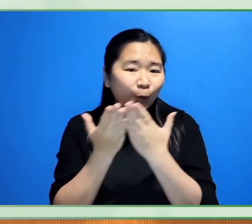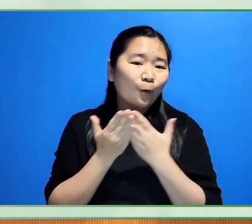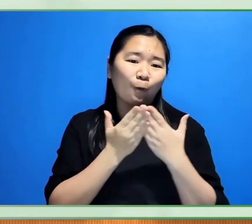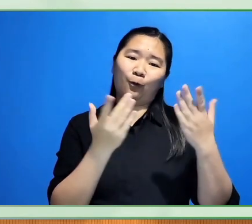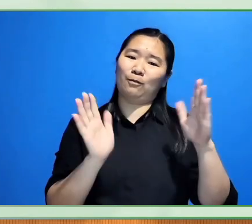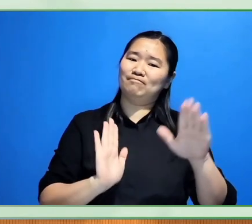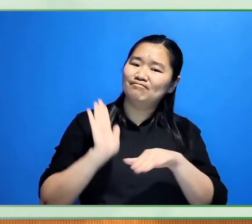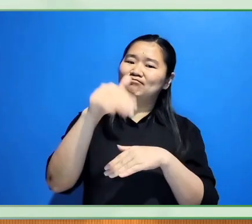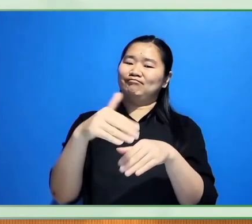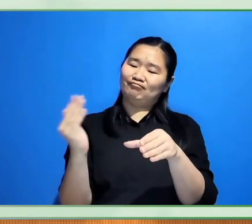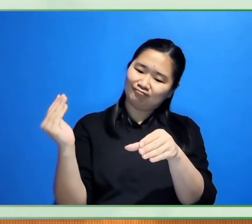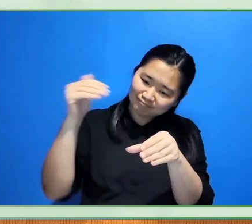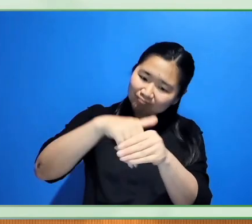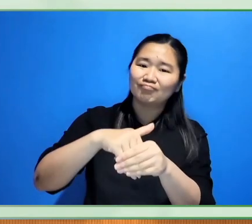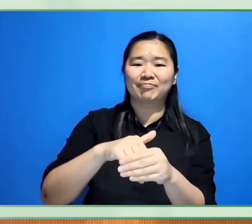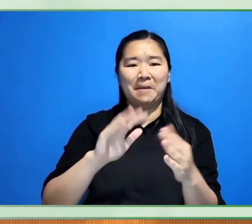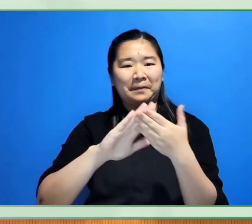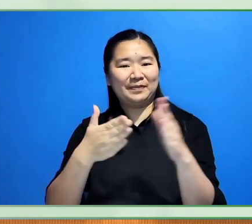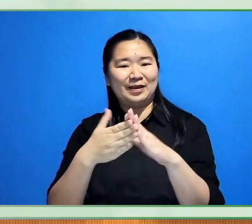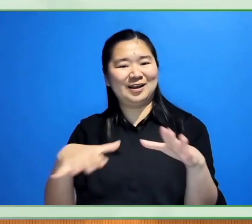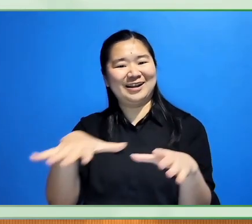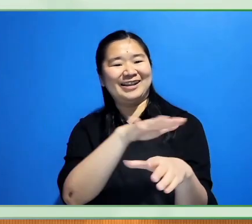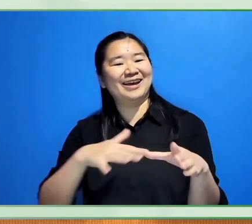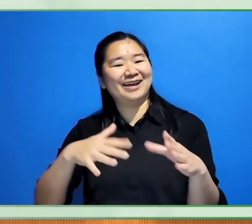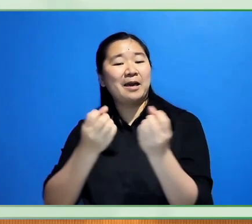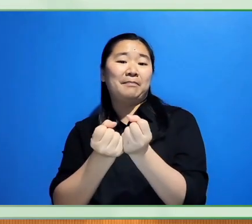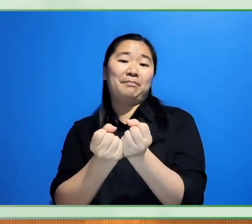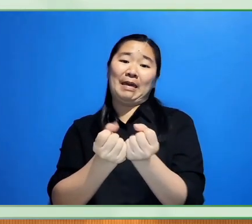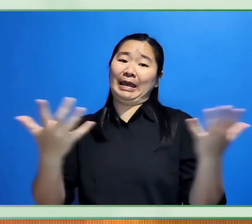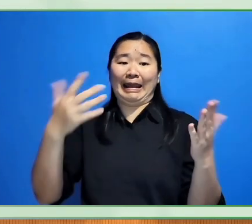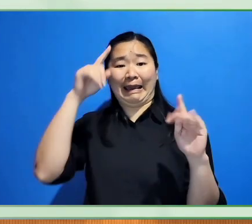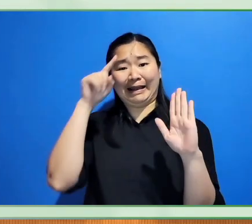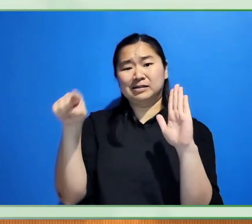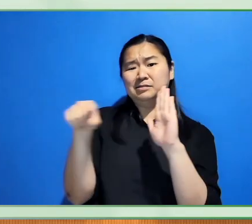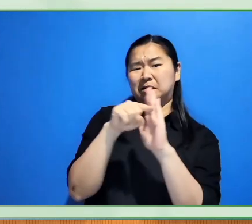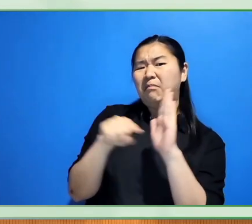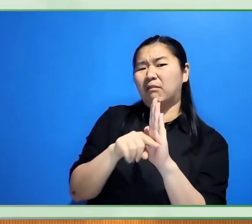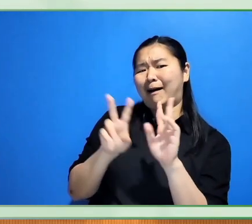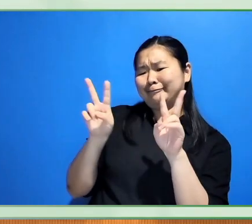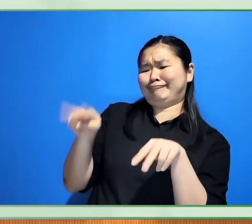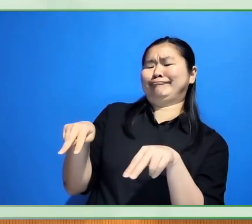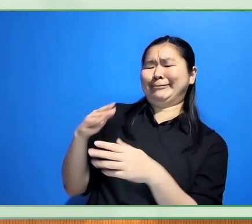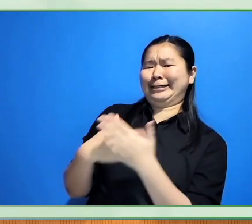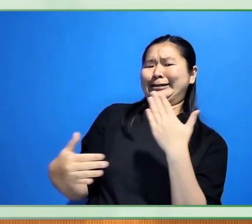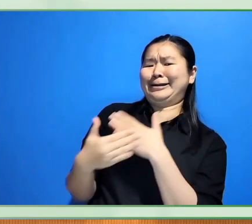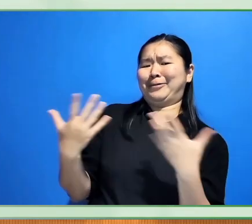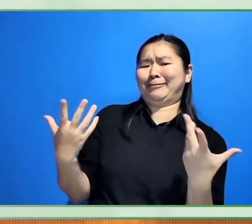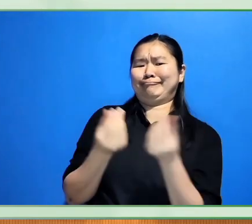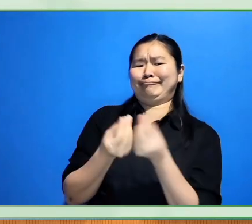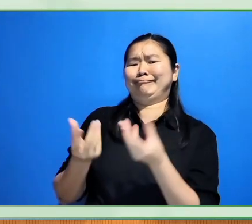boy standing on a soccer pitch, being able to pursue a hobby and being able to be a kid. And there's really